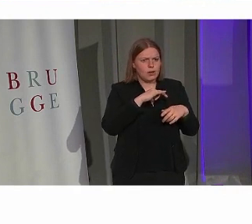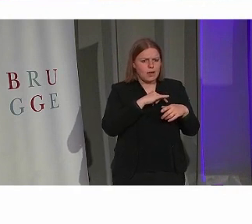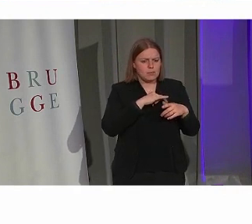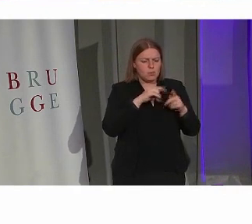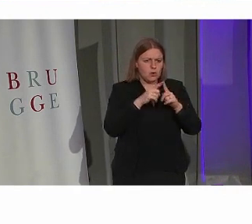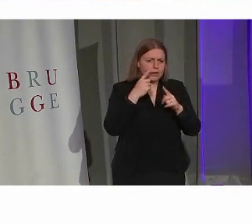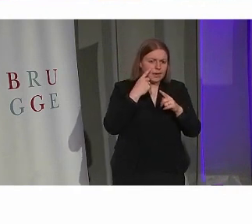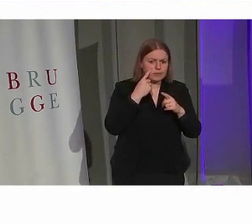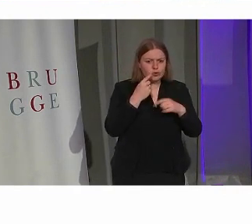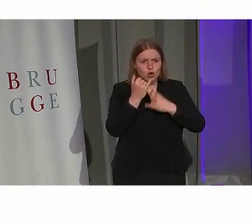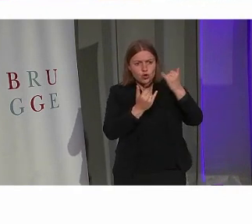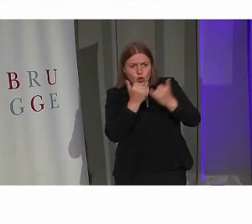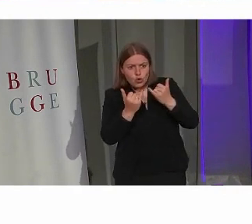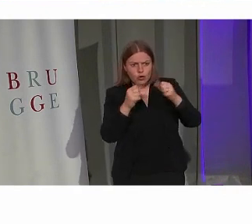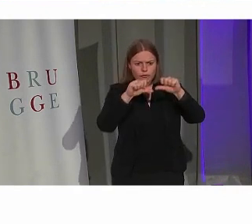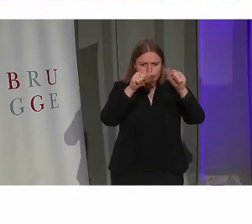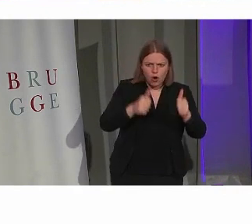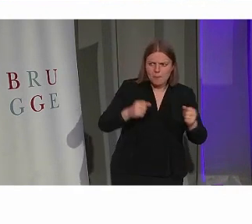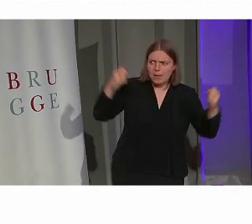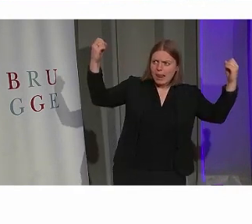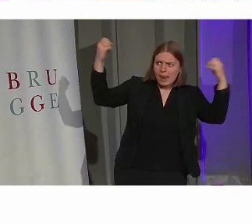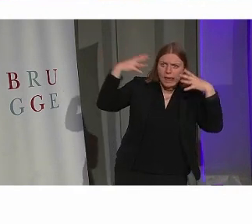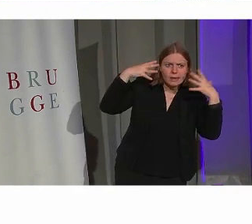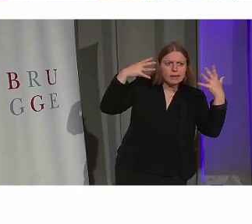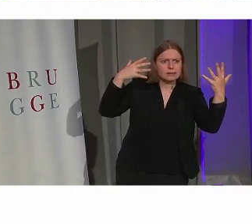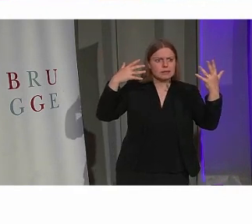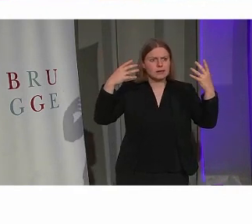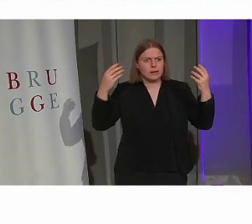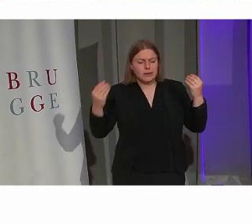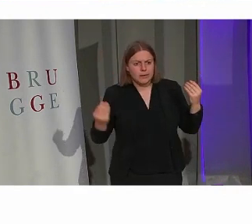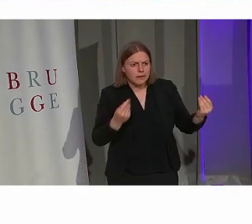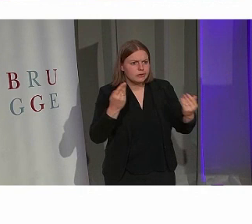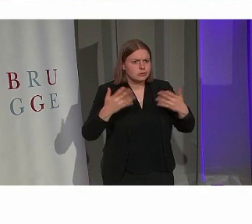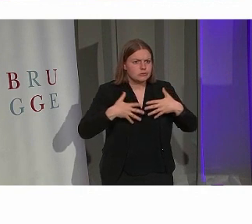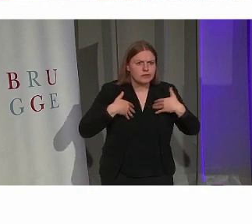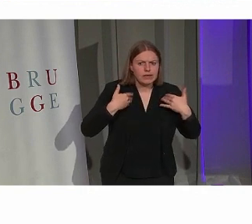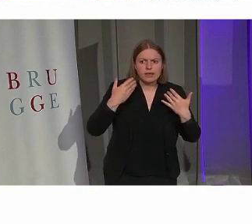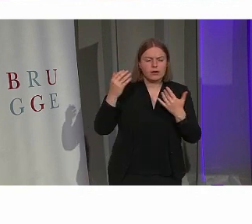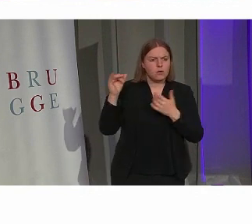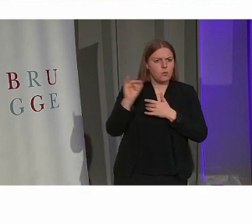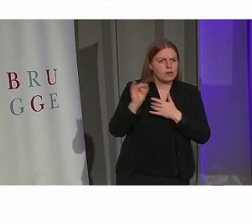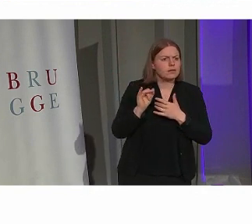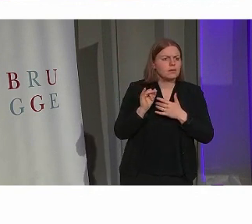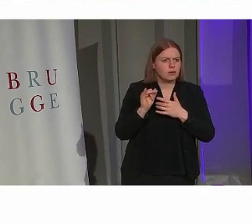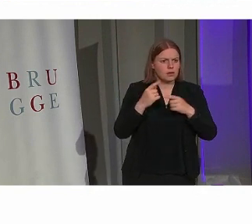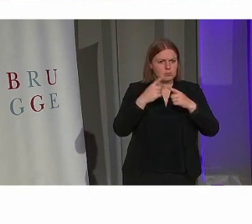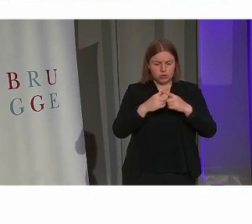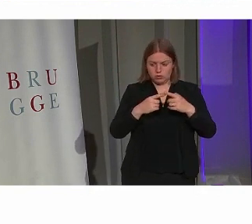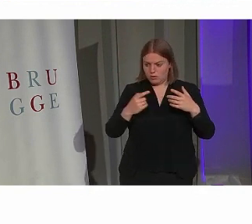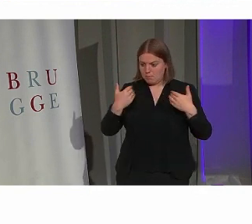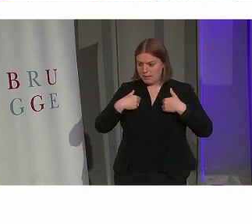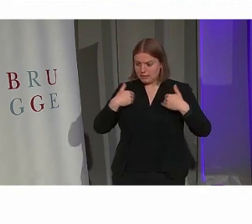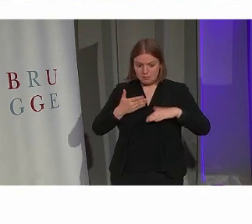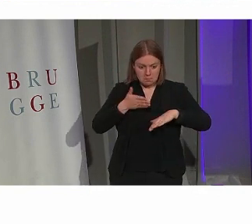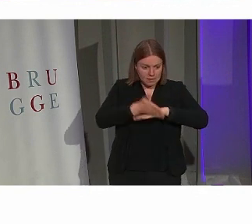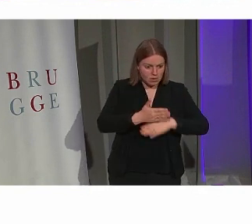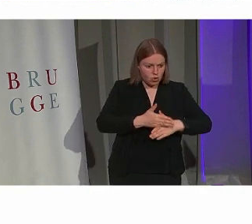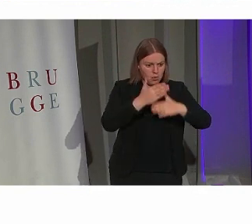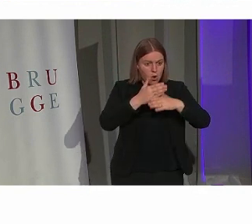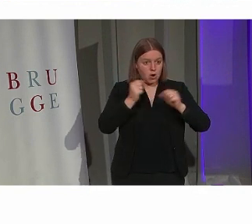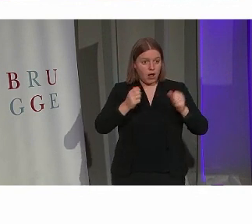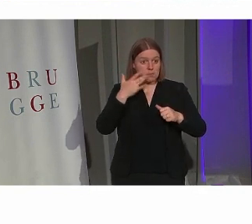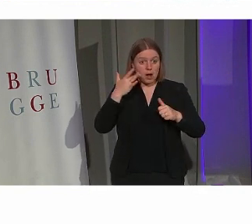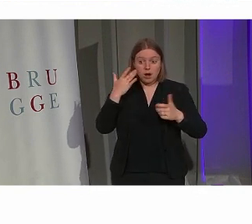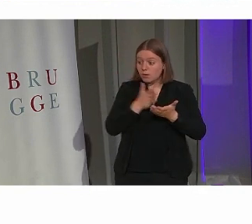color, material, and light, and whether it facilitates orientation, navigation, wayfinding, ease